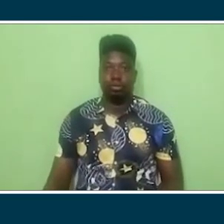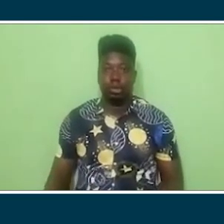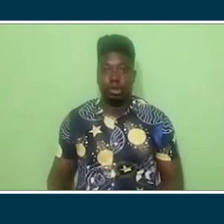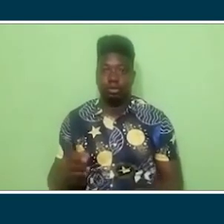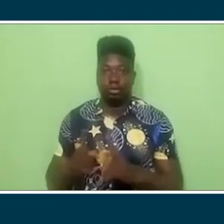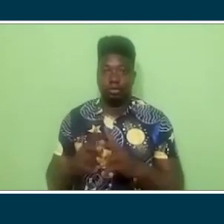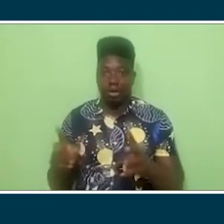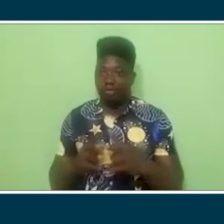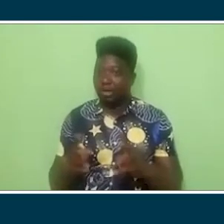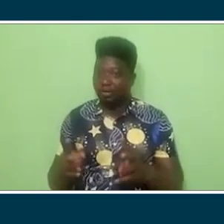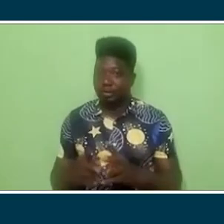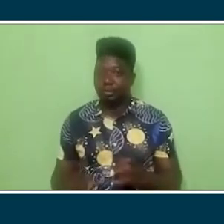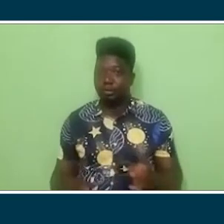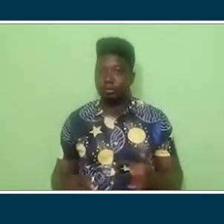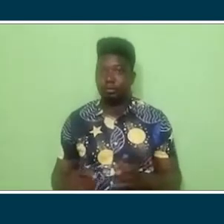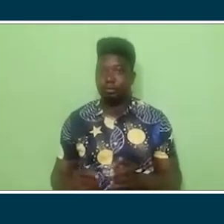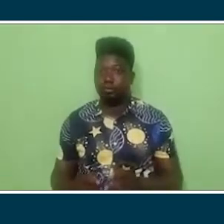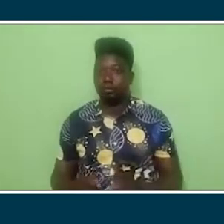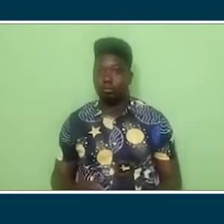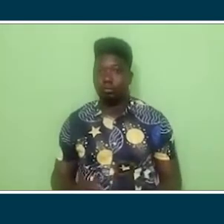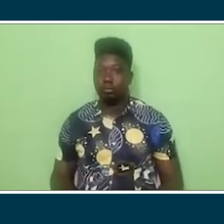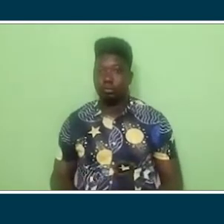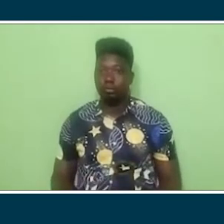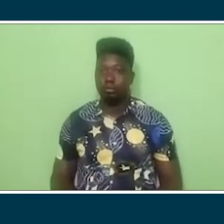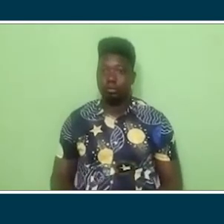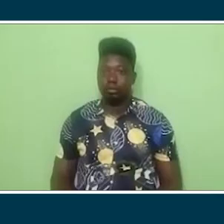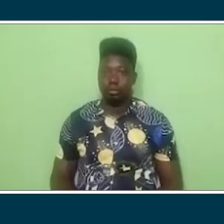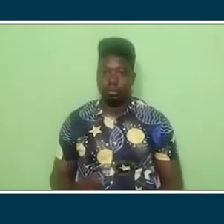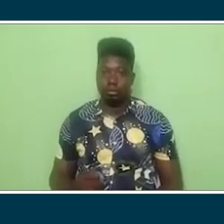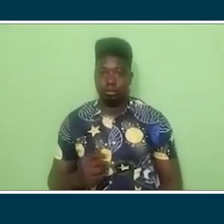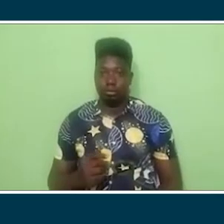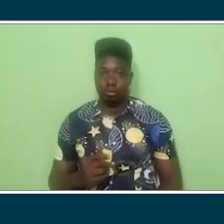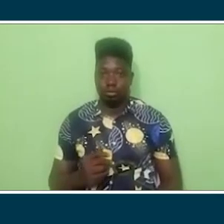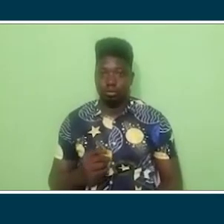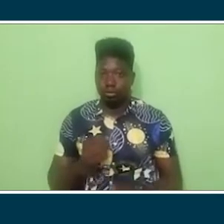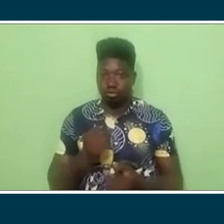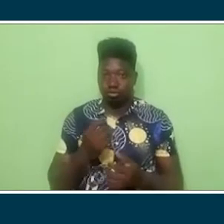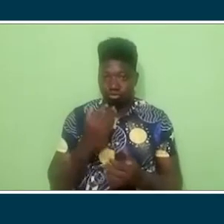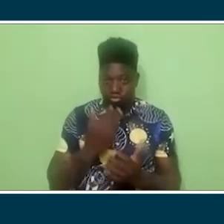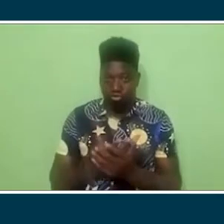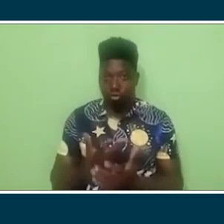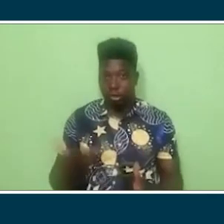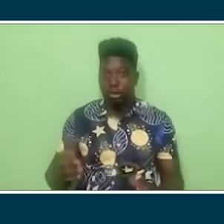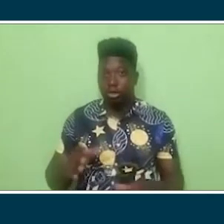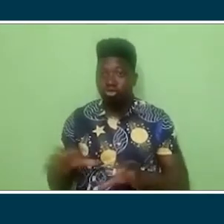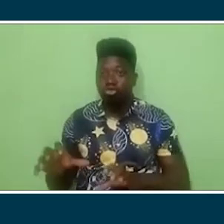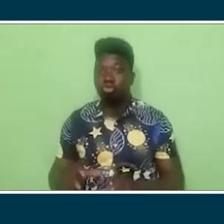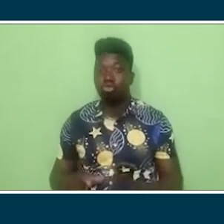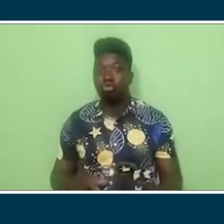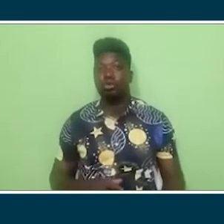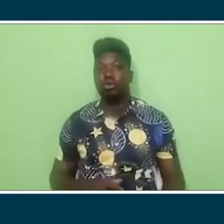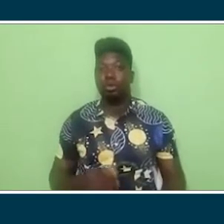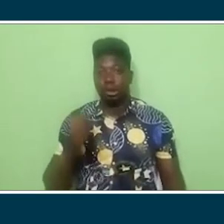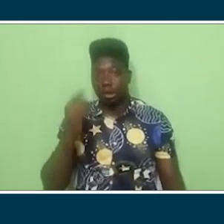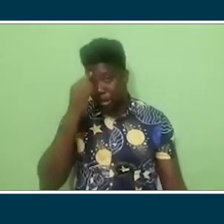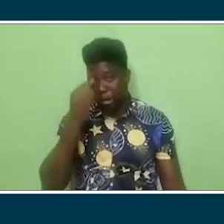very, very, very, very, very last thing you could ever do. And, if you think about it, Nicole said to